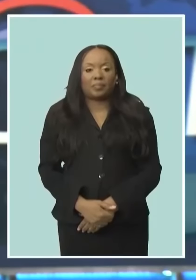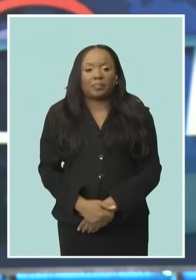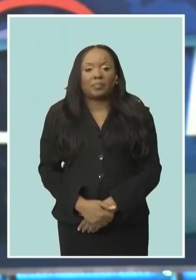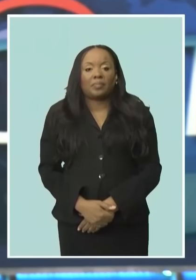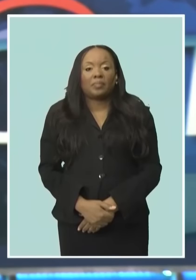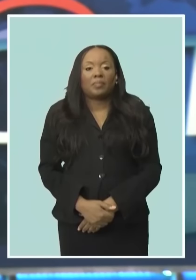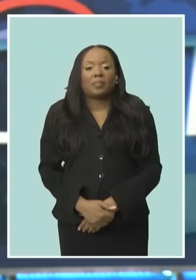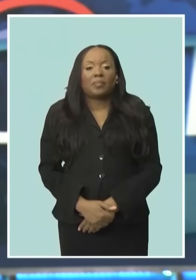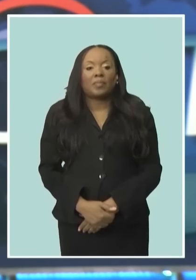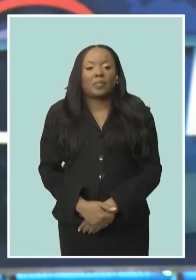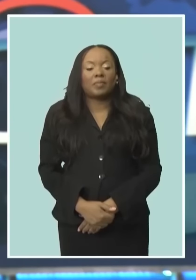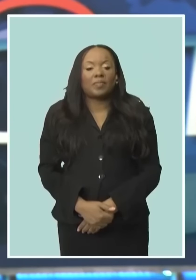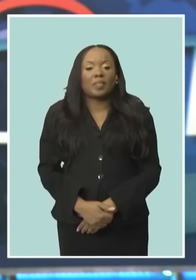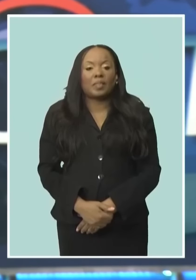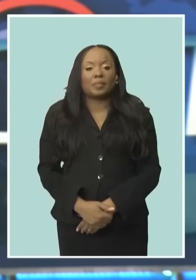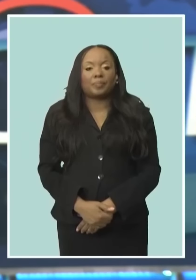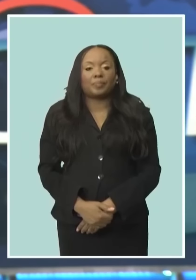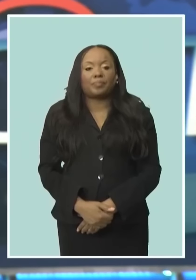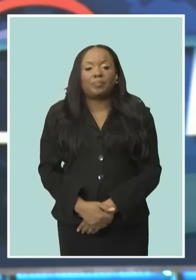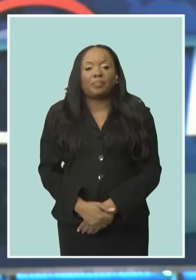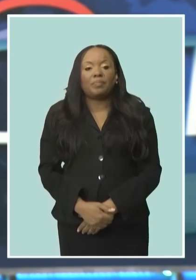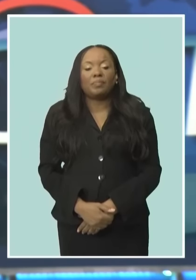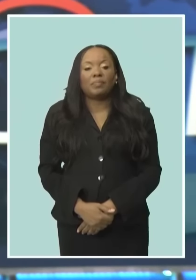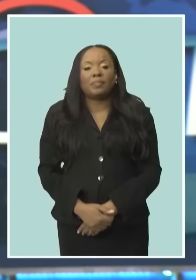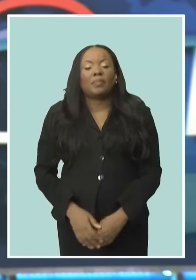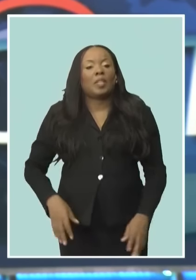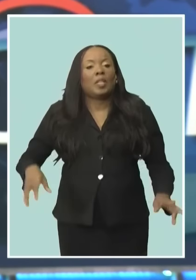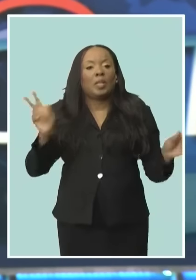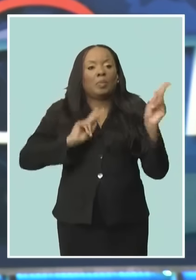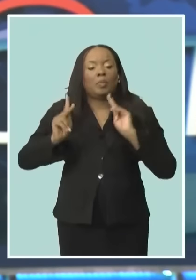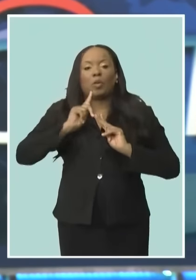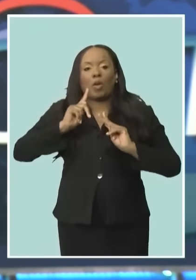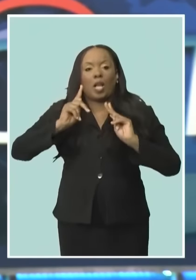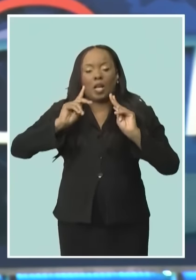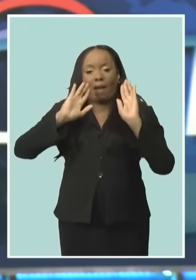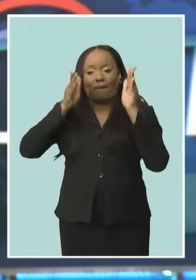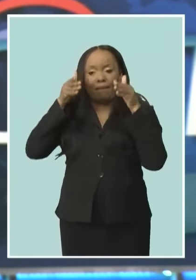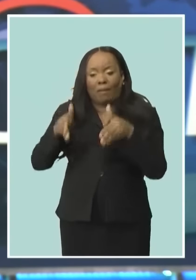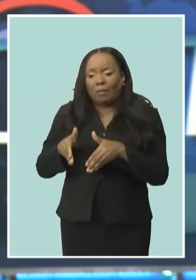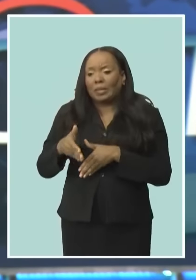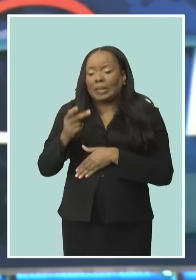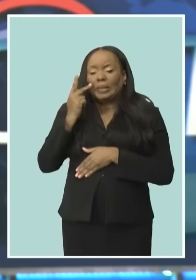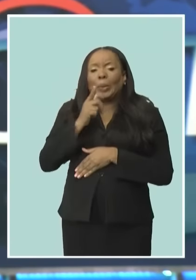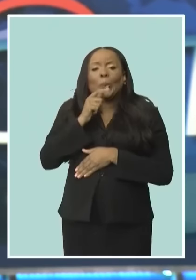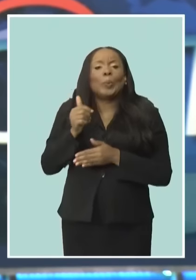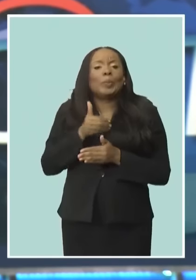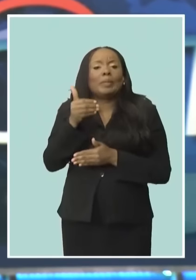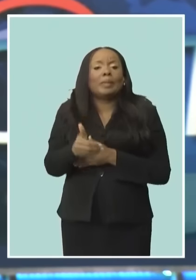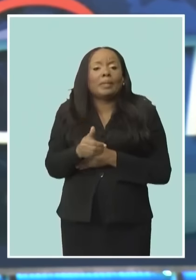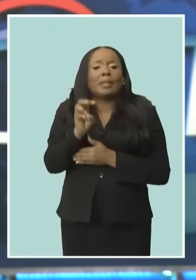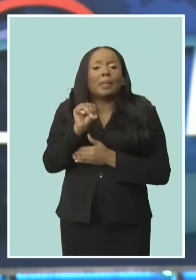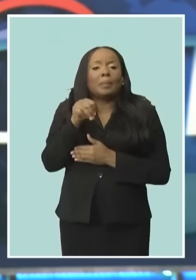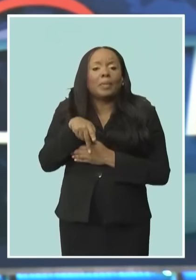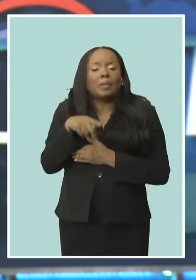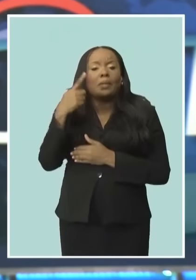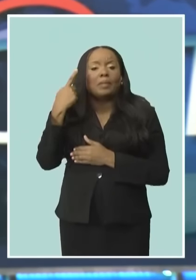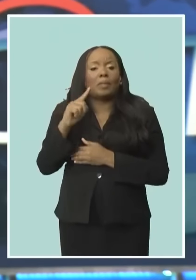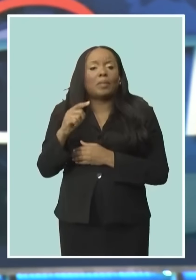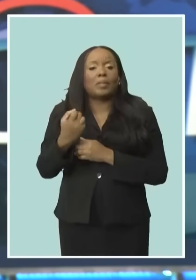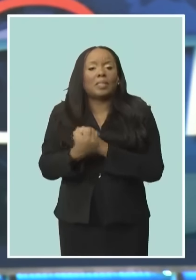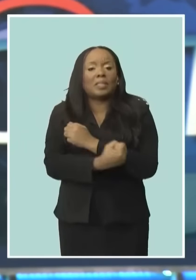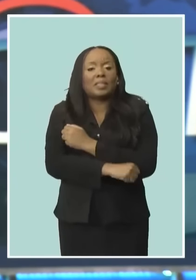And all eyes are indeed on the St. James North constituency to find out who will be the next Member of Parliament. Two of the island's